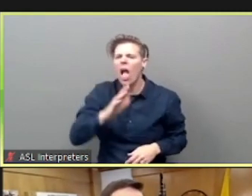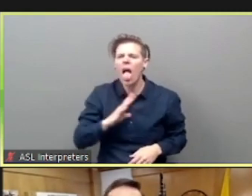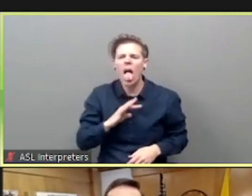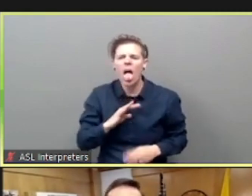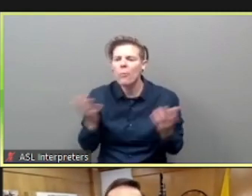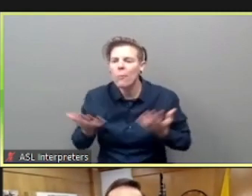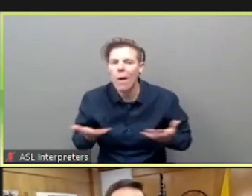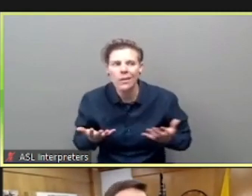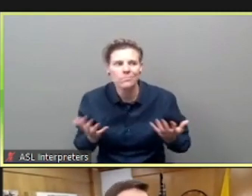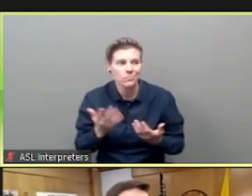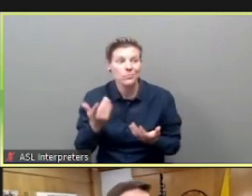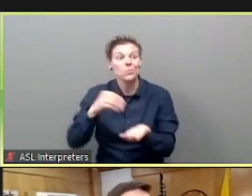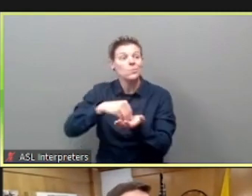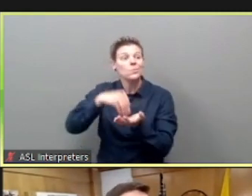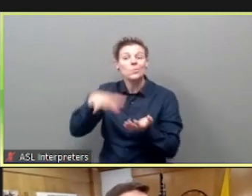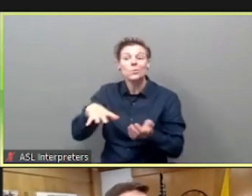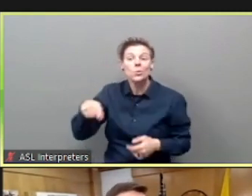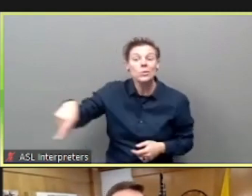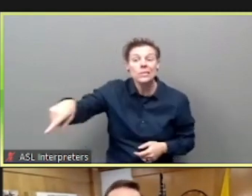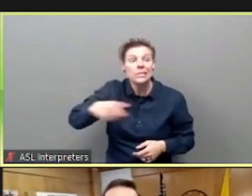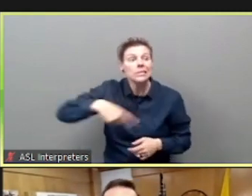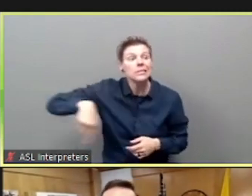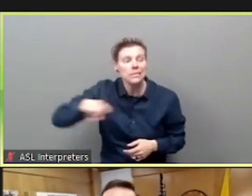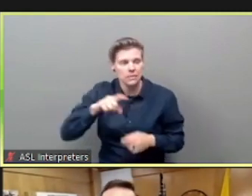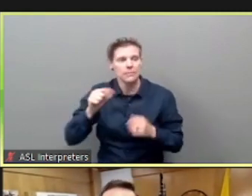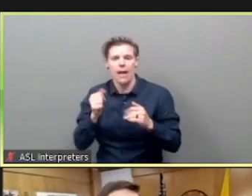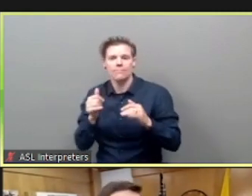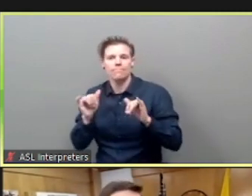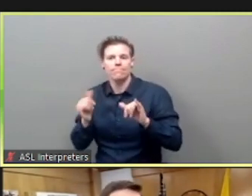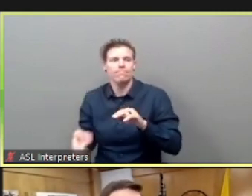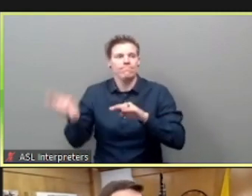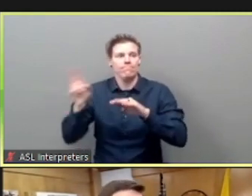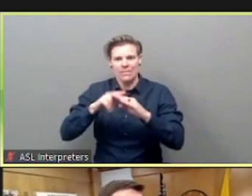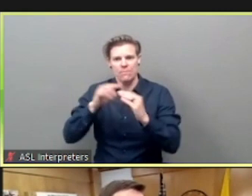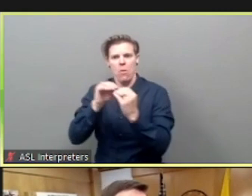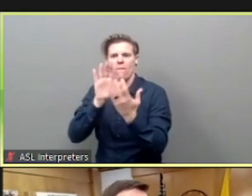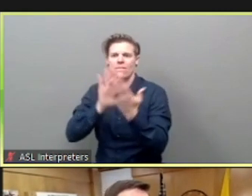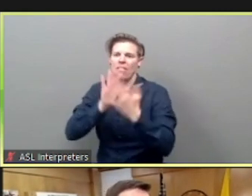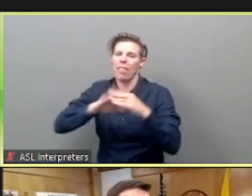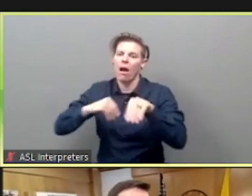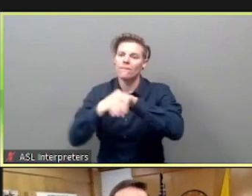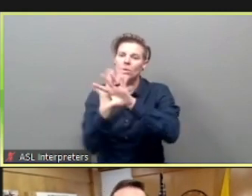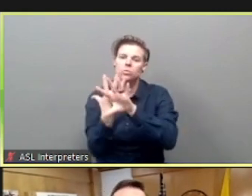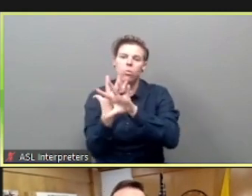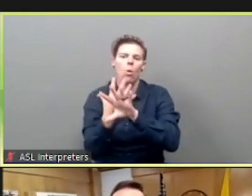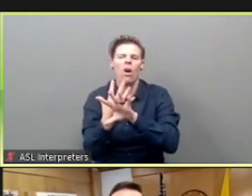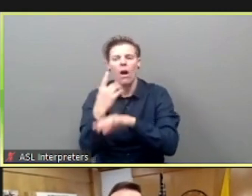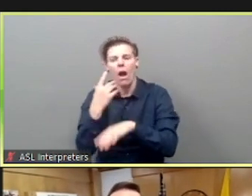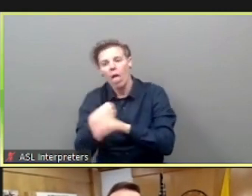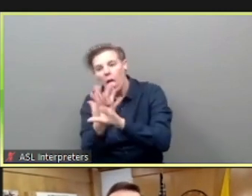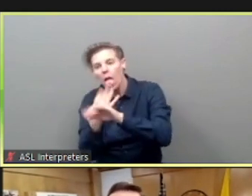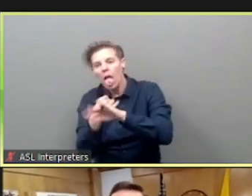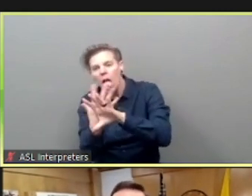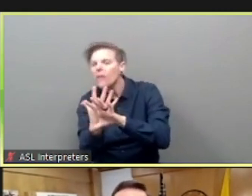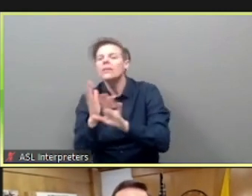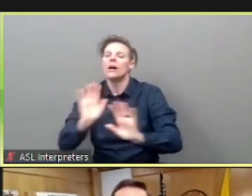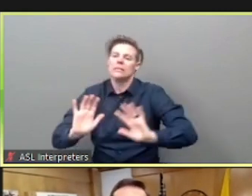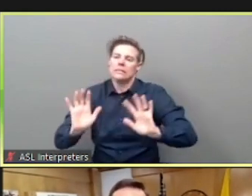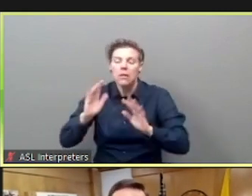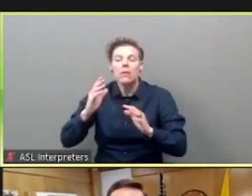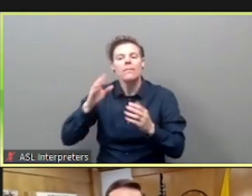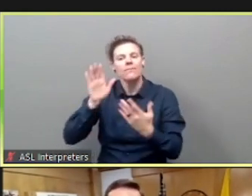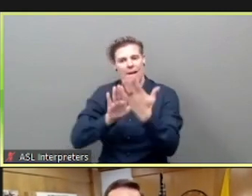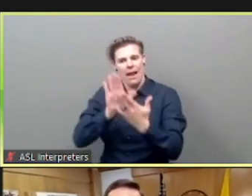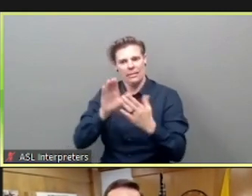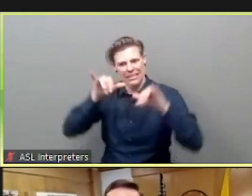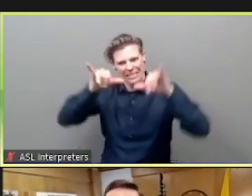to increase in-person learning, but it allows kids to continue to ride those school buses. After school and